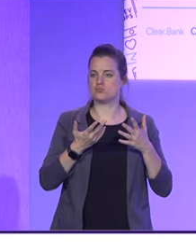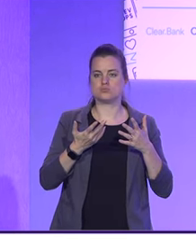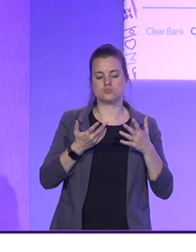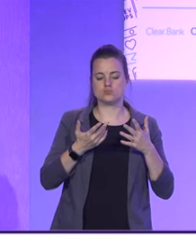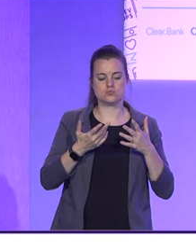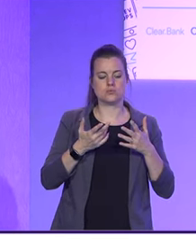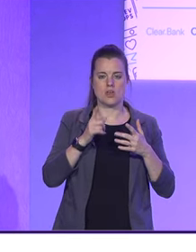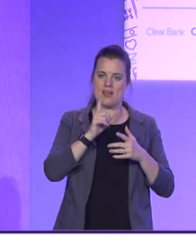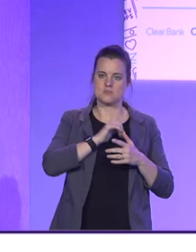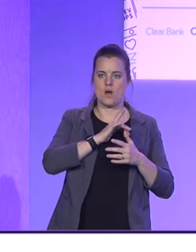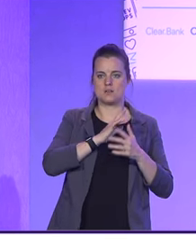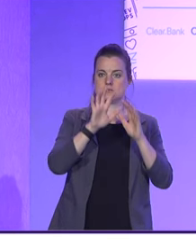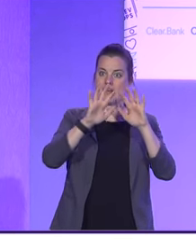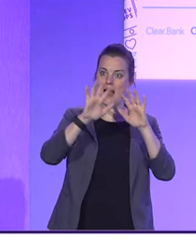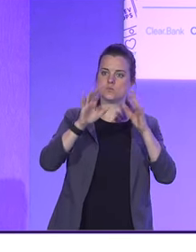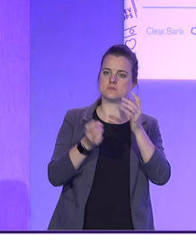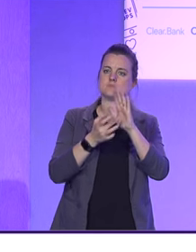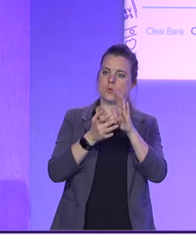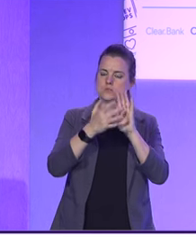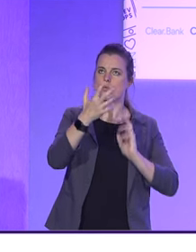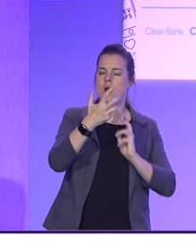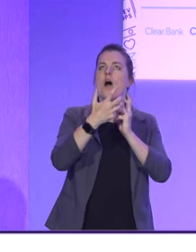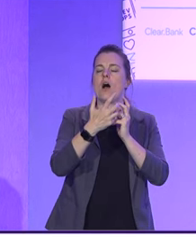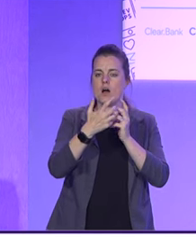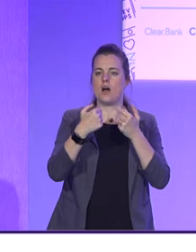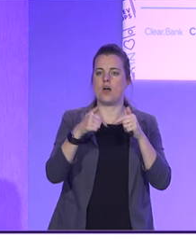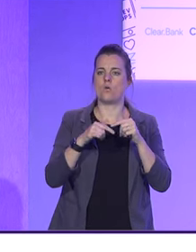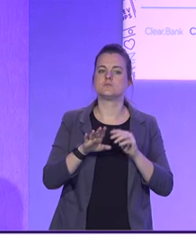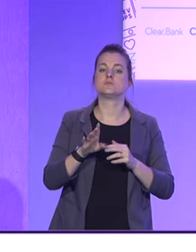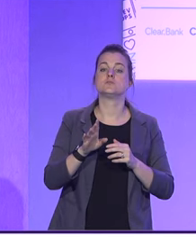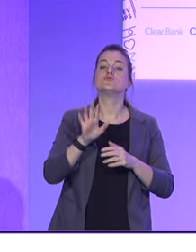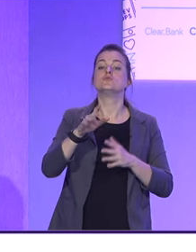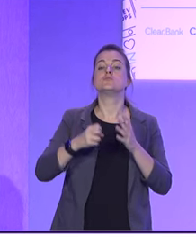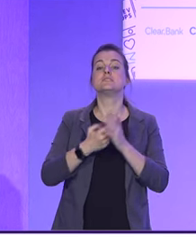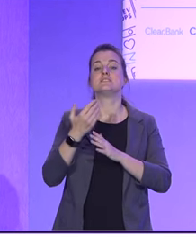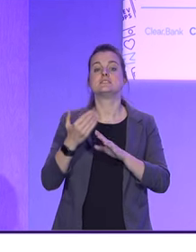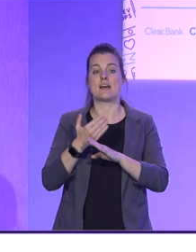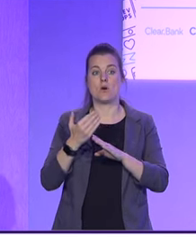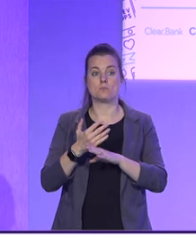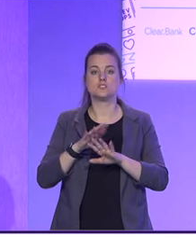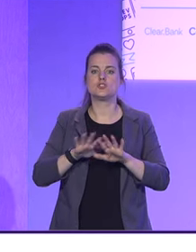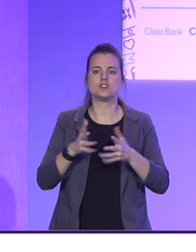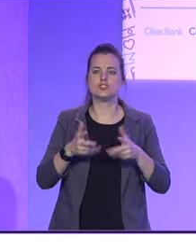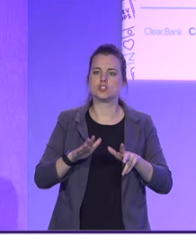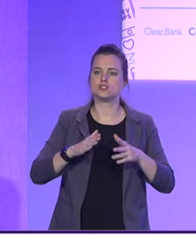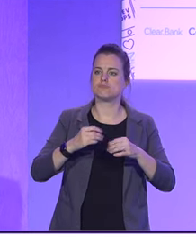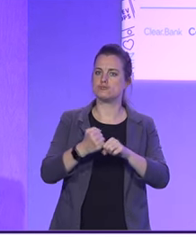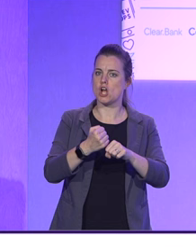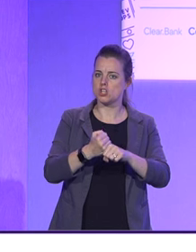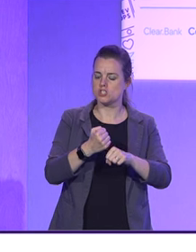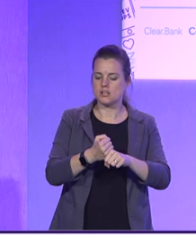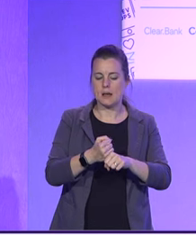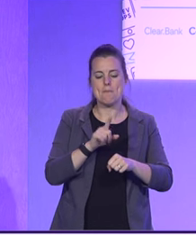So this is the first thing. The second thing is that DevOps is not only about putting this in production and running it, it's